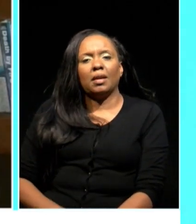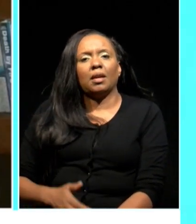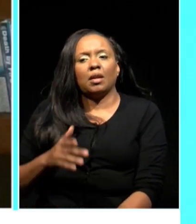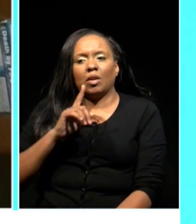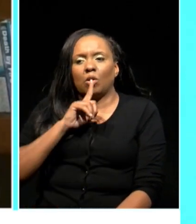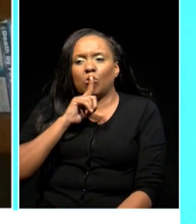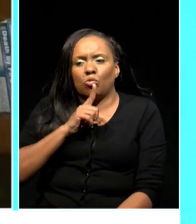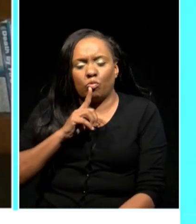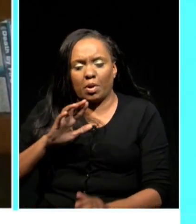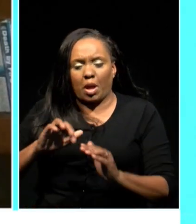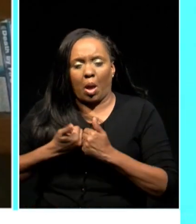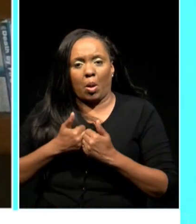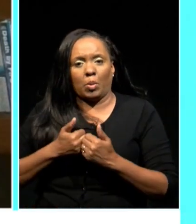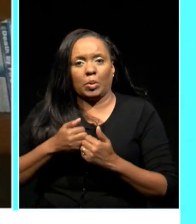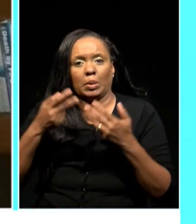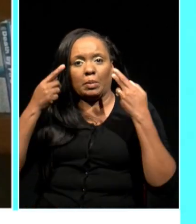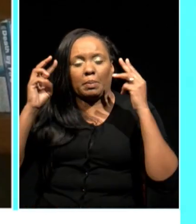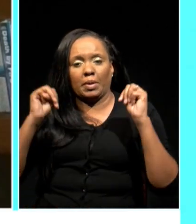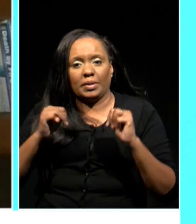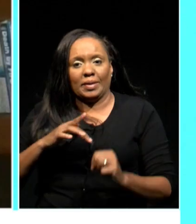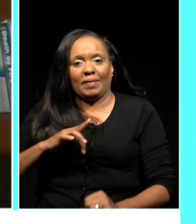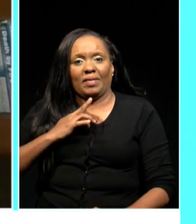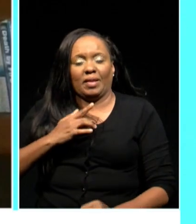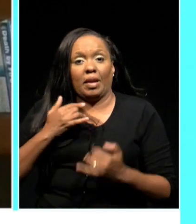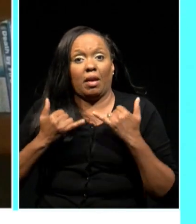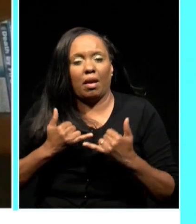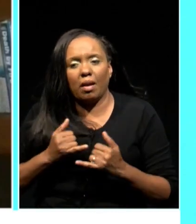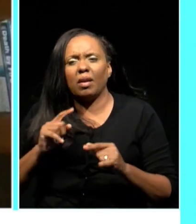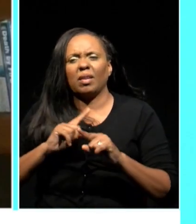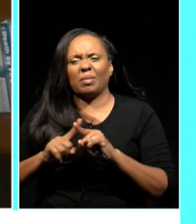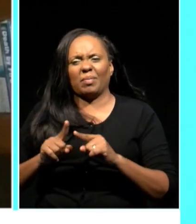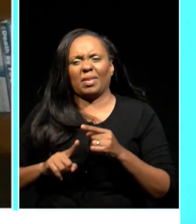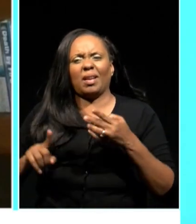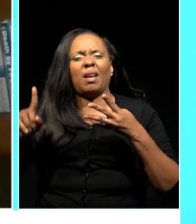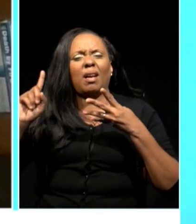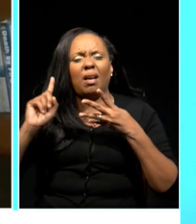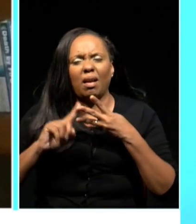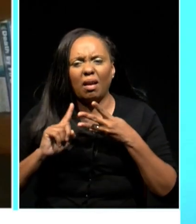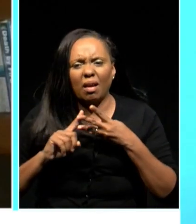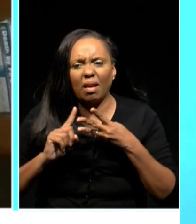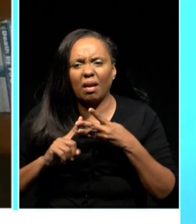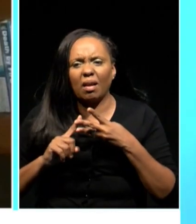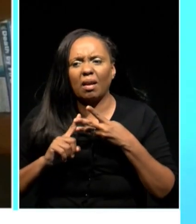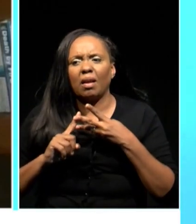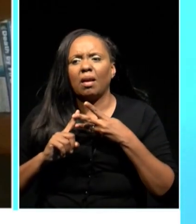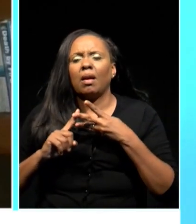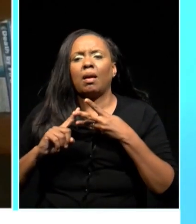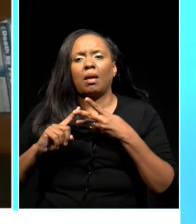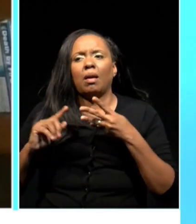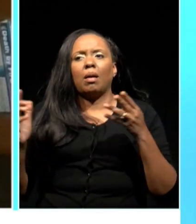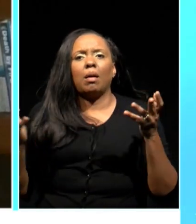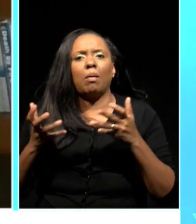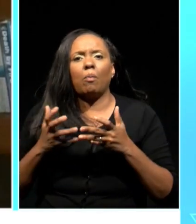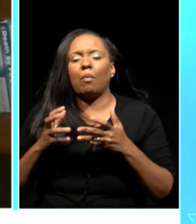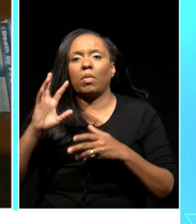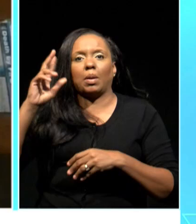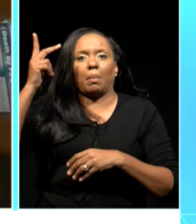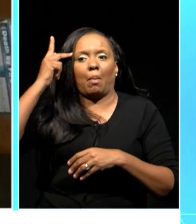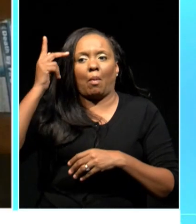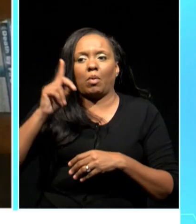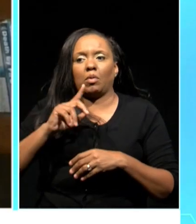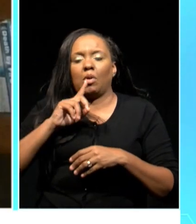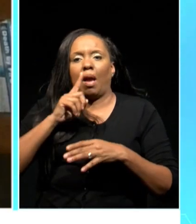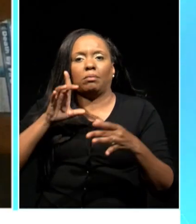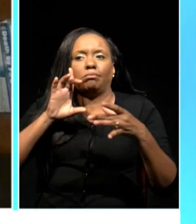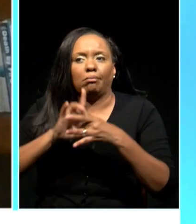felt. But the question I think that Professor Barbados was referring to is what the actual organic politics might portend. So you might say it now and feel